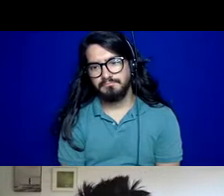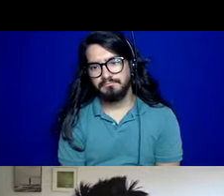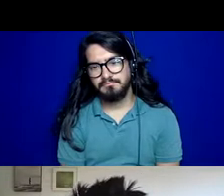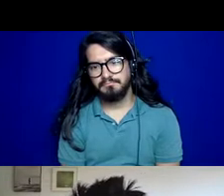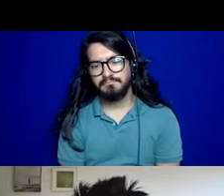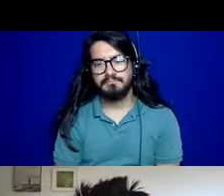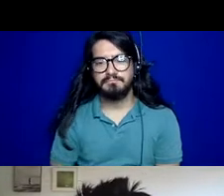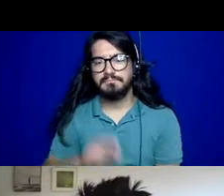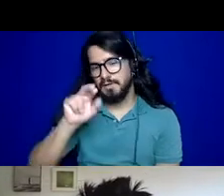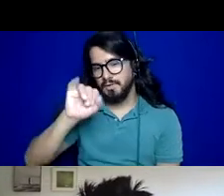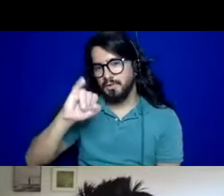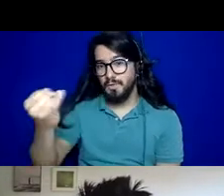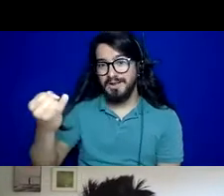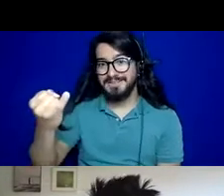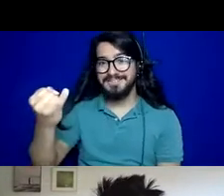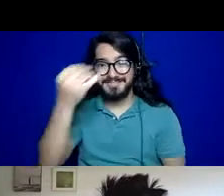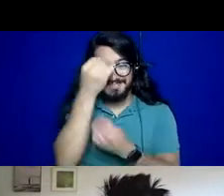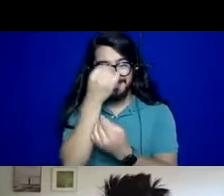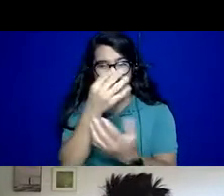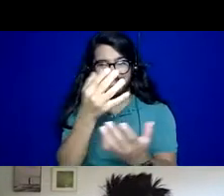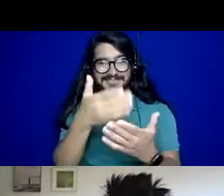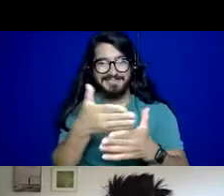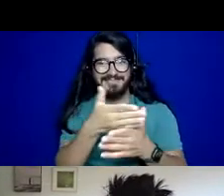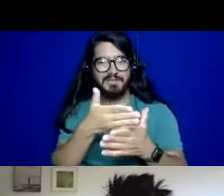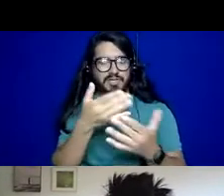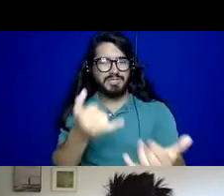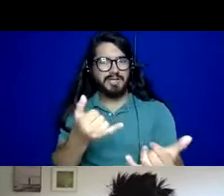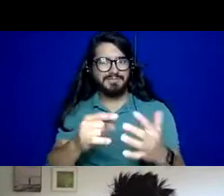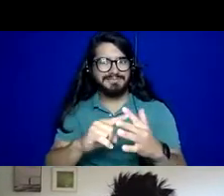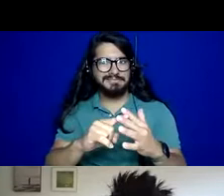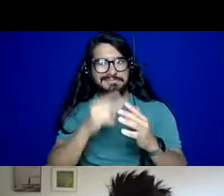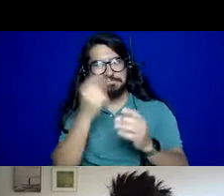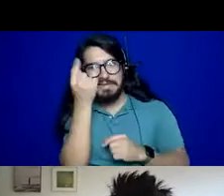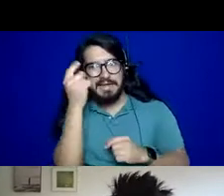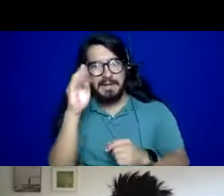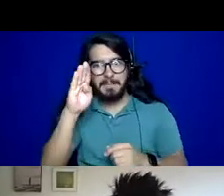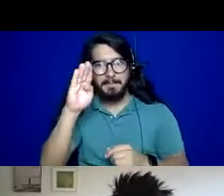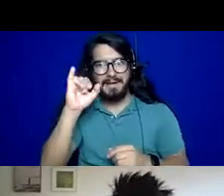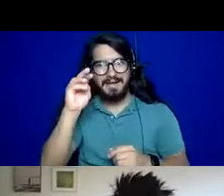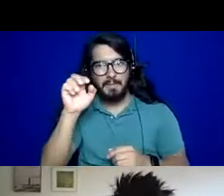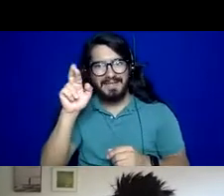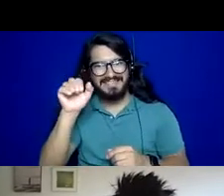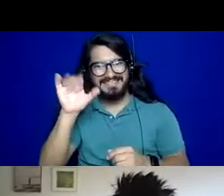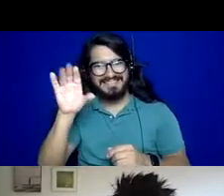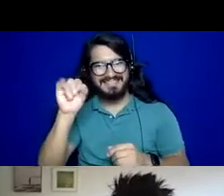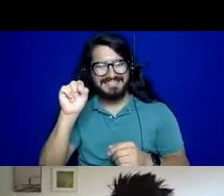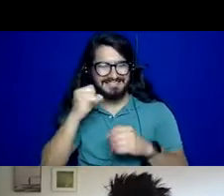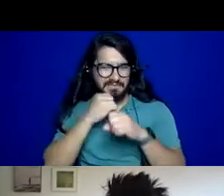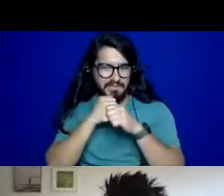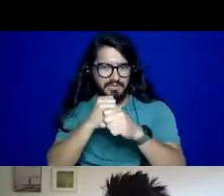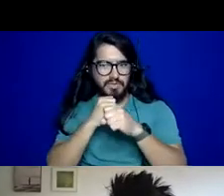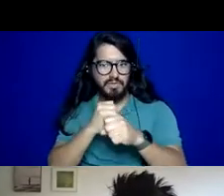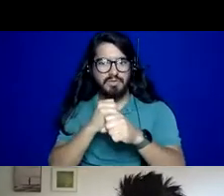Raj, thanks for sharing that you're interested in understanding biometric security and settling on a comfortable balance